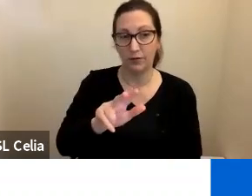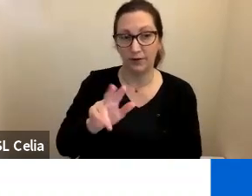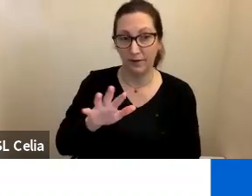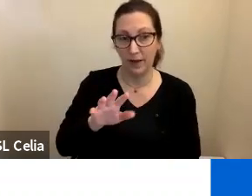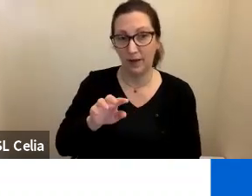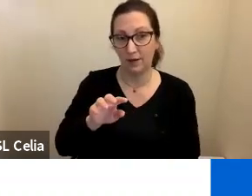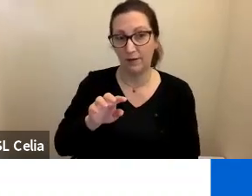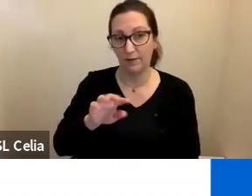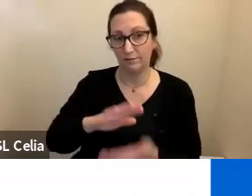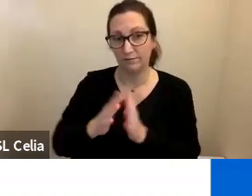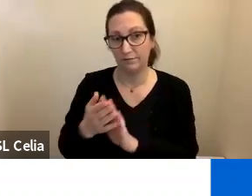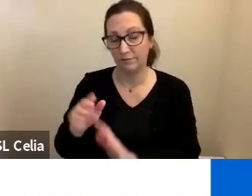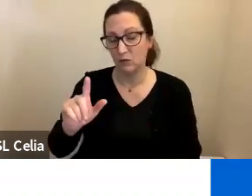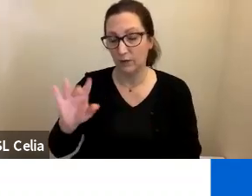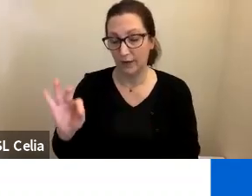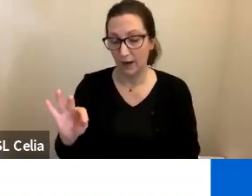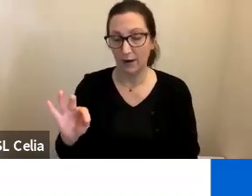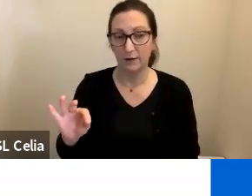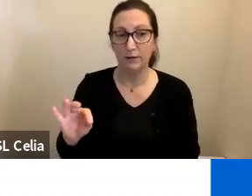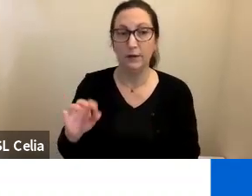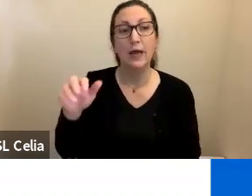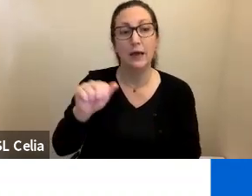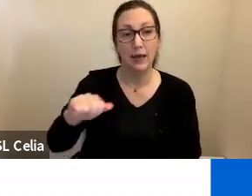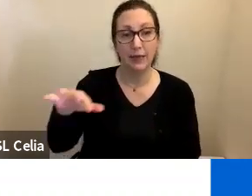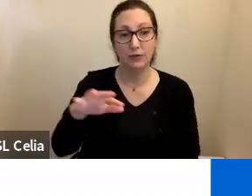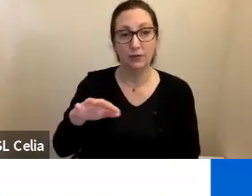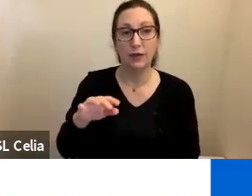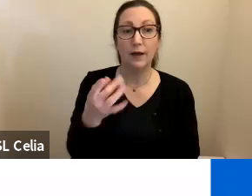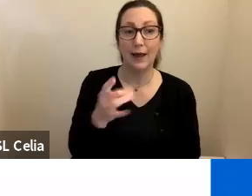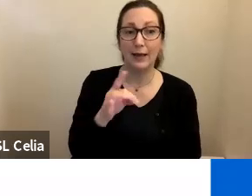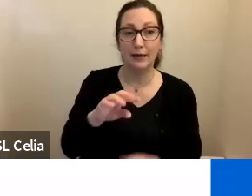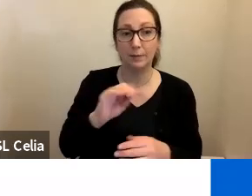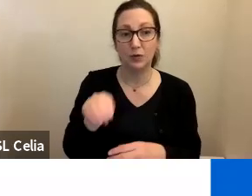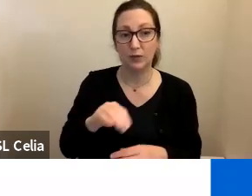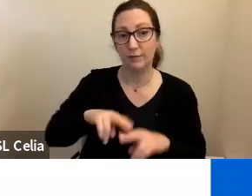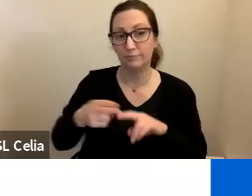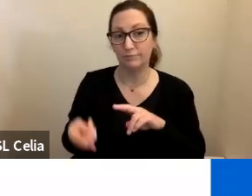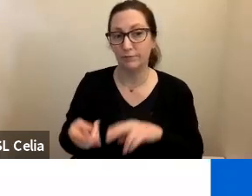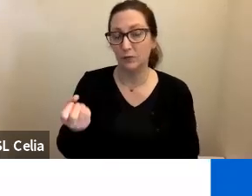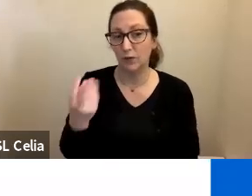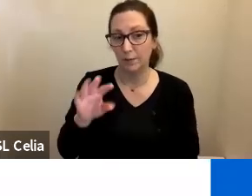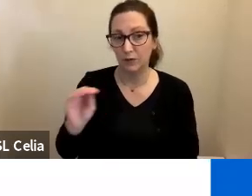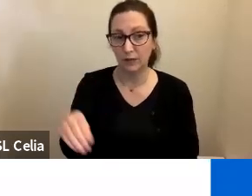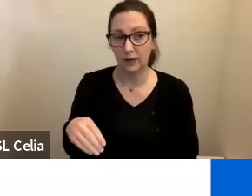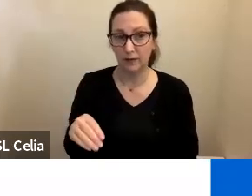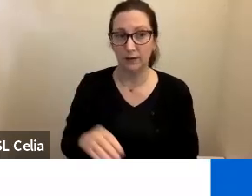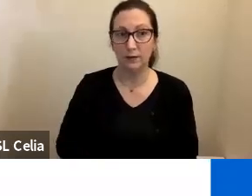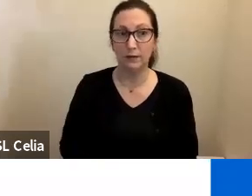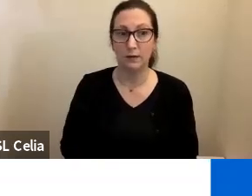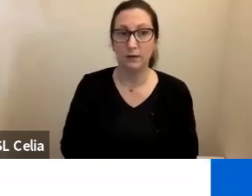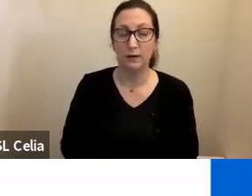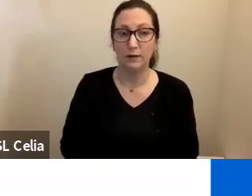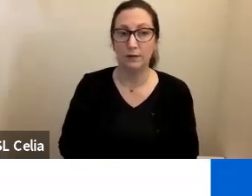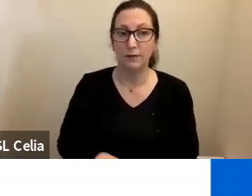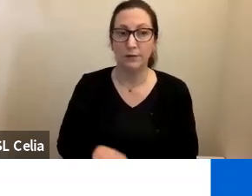as well as a decline in our Asian student population from 18% to 12%. There is a slight increase